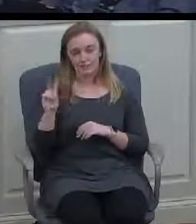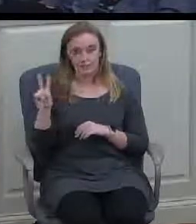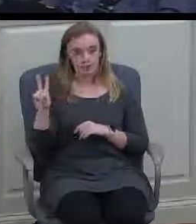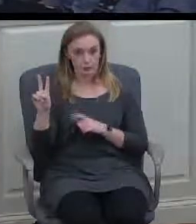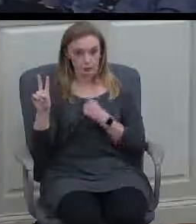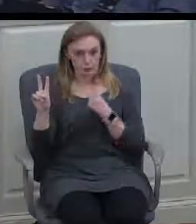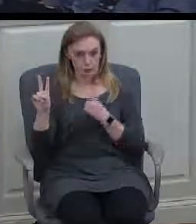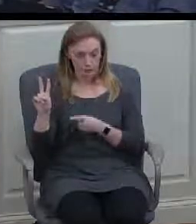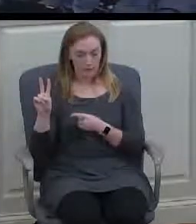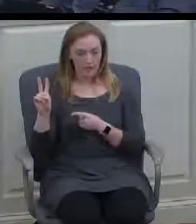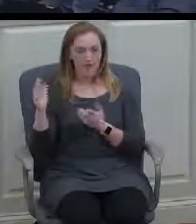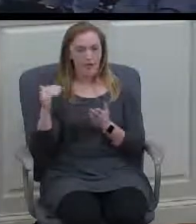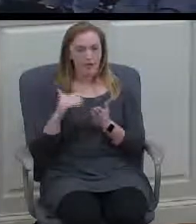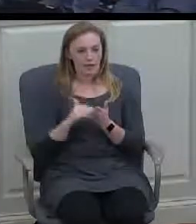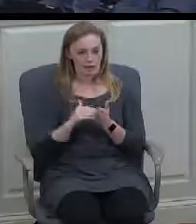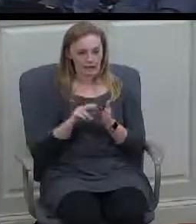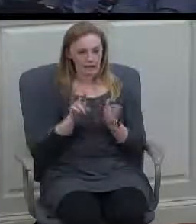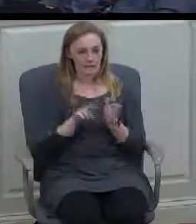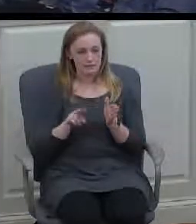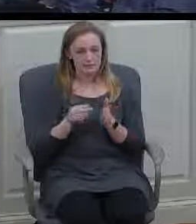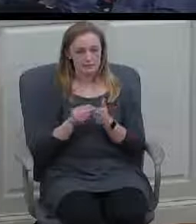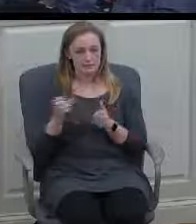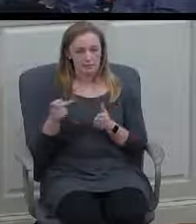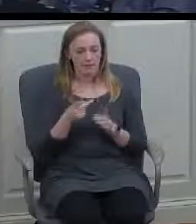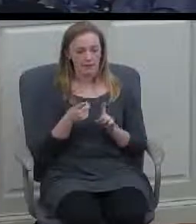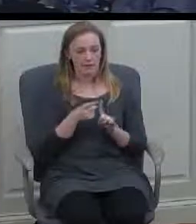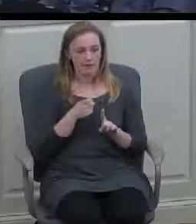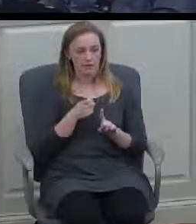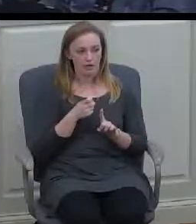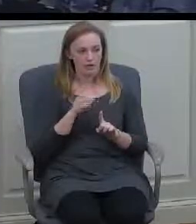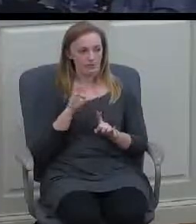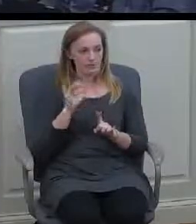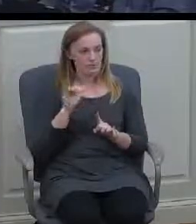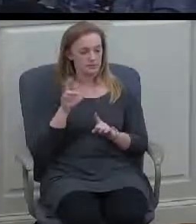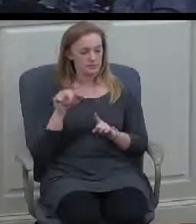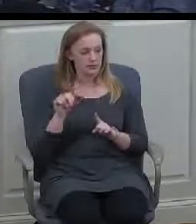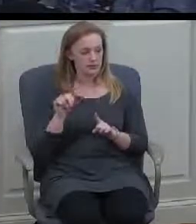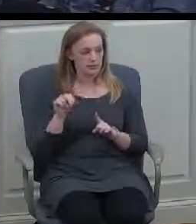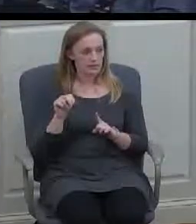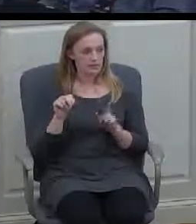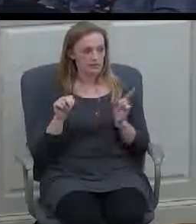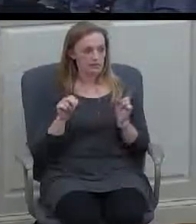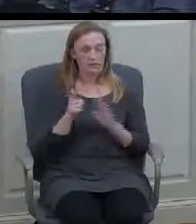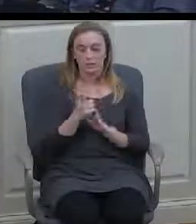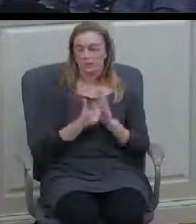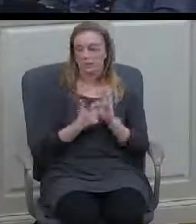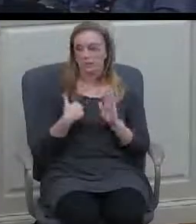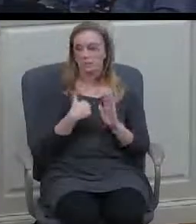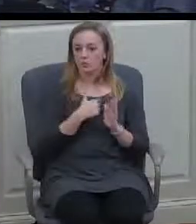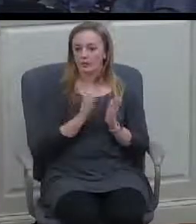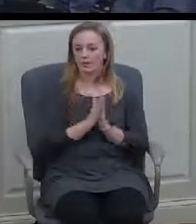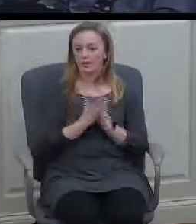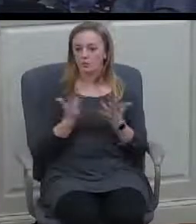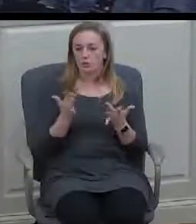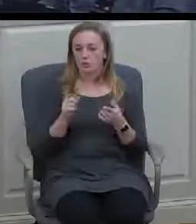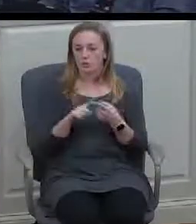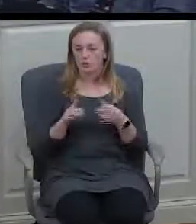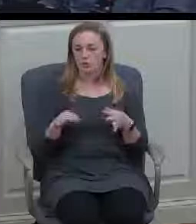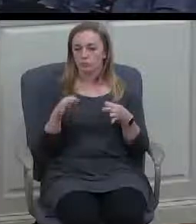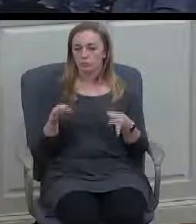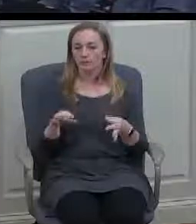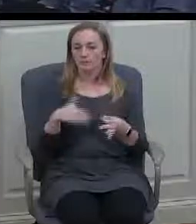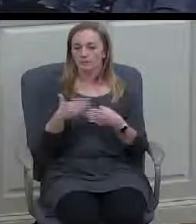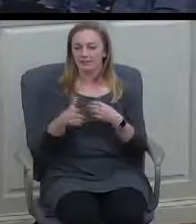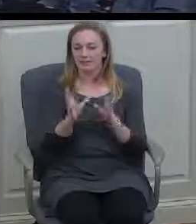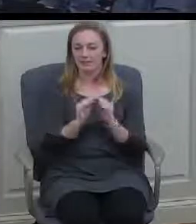2021-05-10-02. Again, cemetery buyback from Trevilians. Do I hear a motion? Mayor, we would ask that you pass this matter to the next meeting. We're still waiting on some